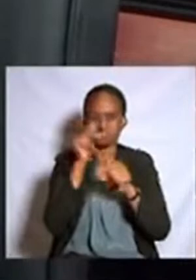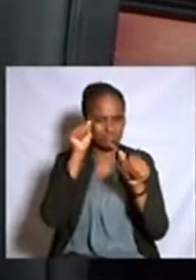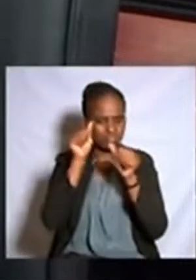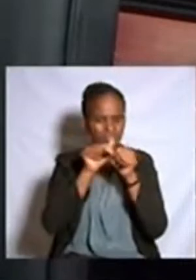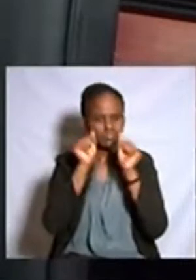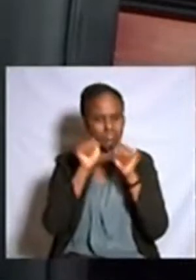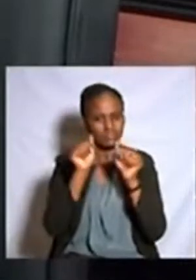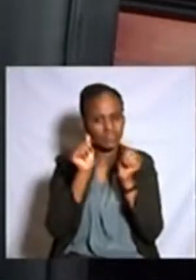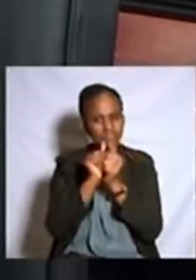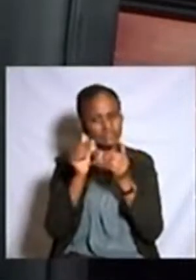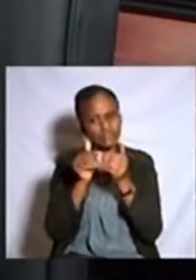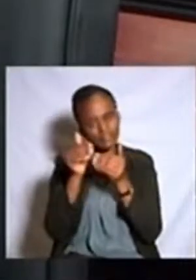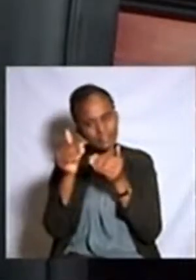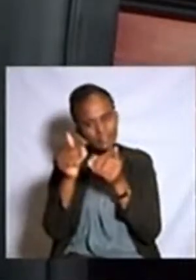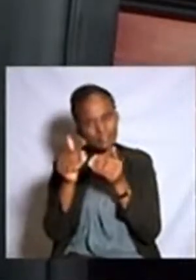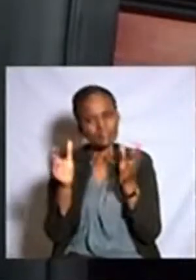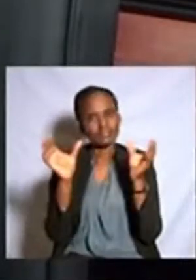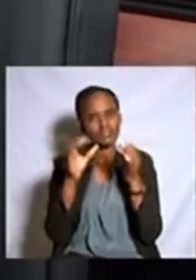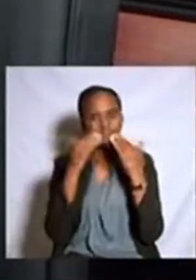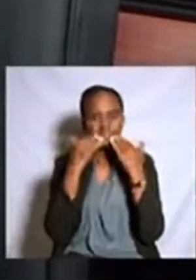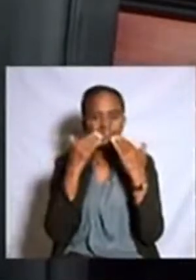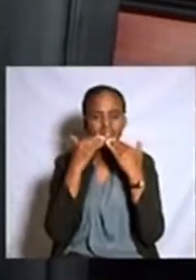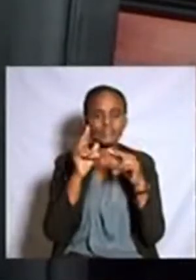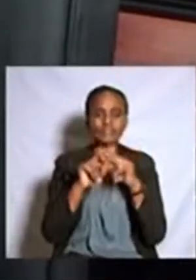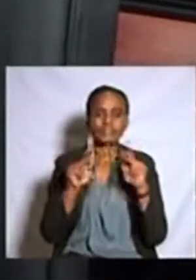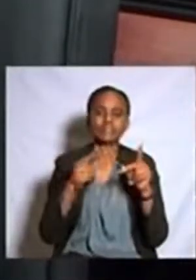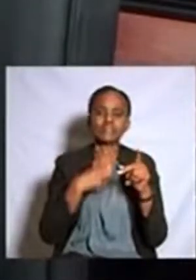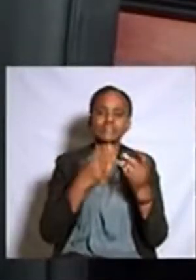with the external counsel. Thank you, Chair. I